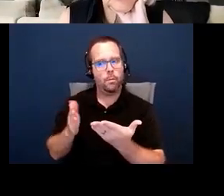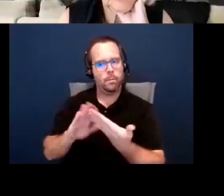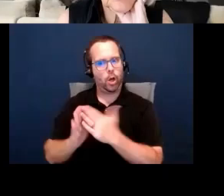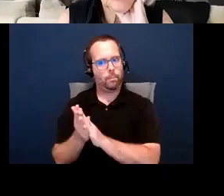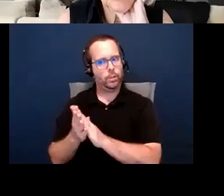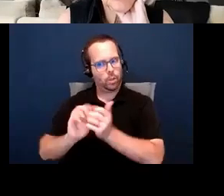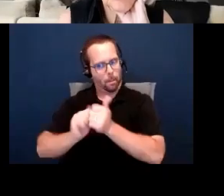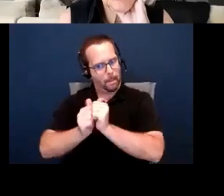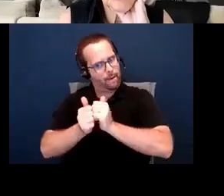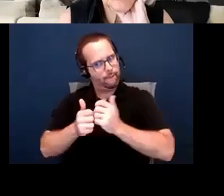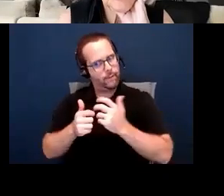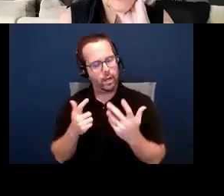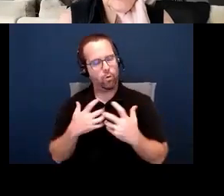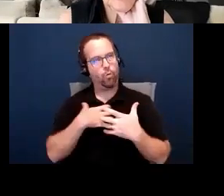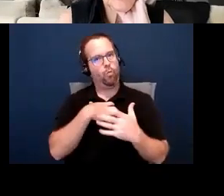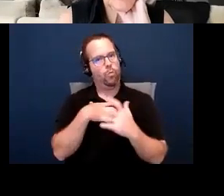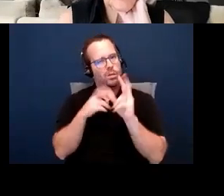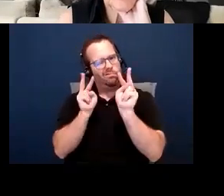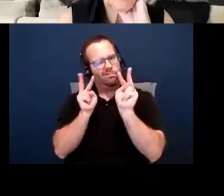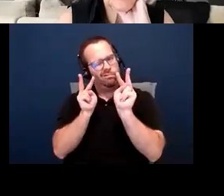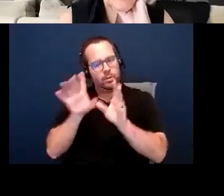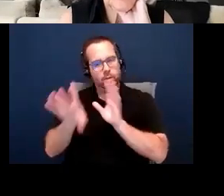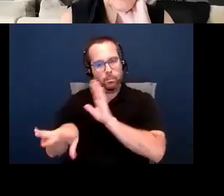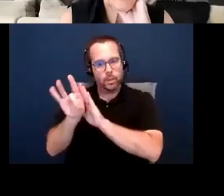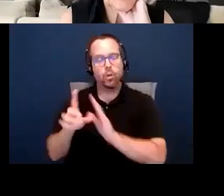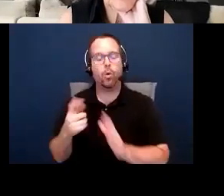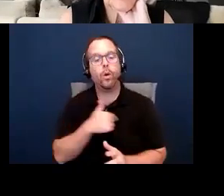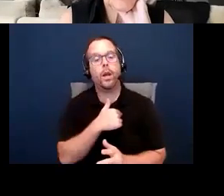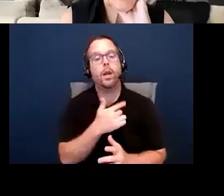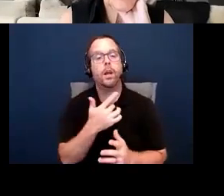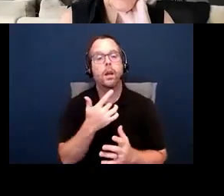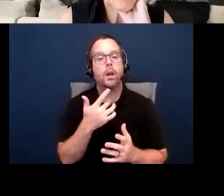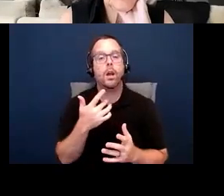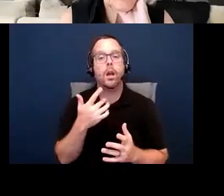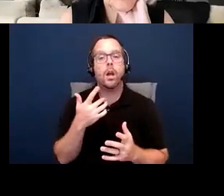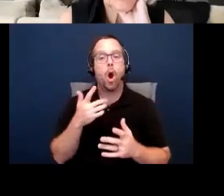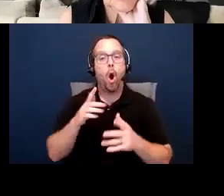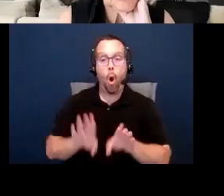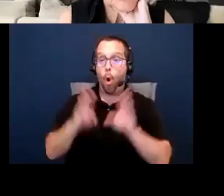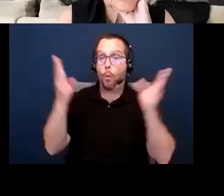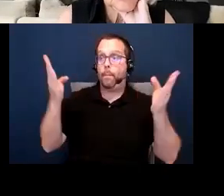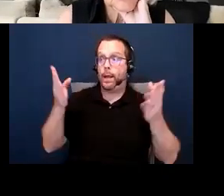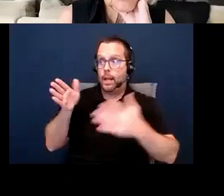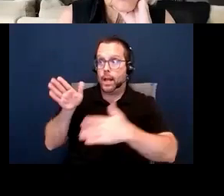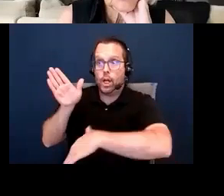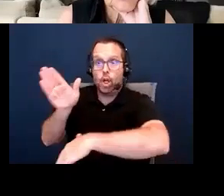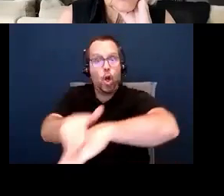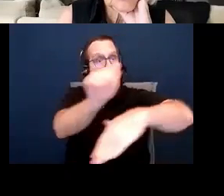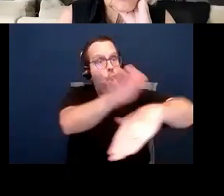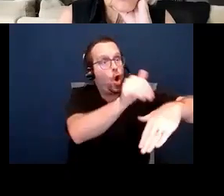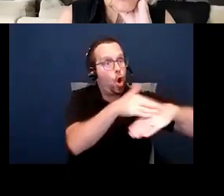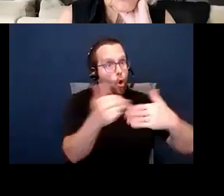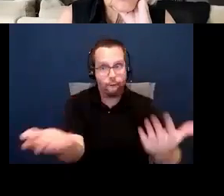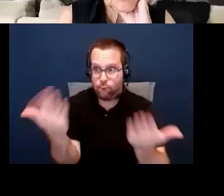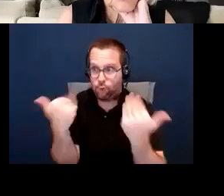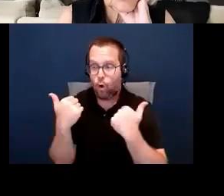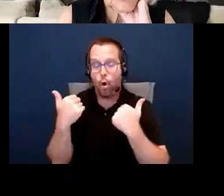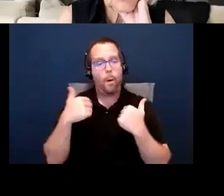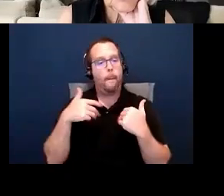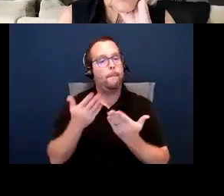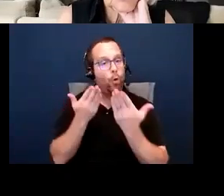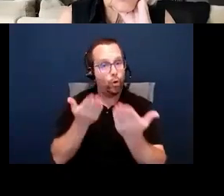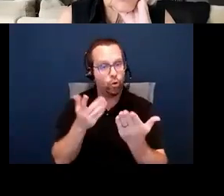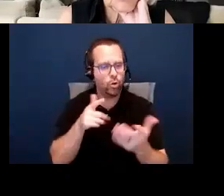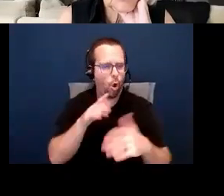always tell people is that refer to our call for proposals. It's on our website. There's a call that's for the